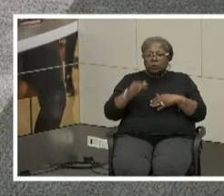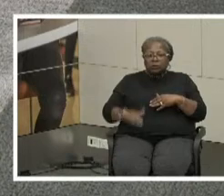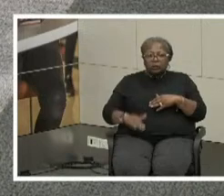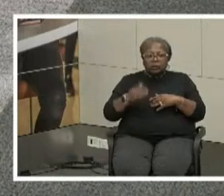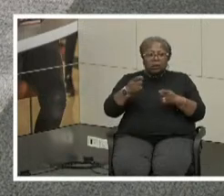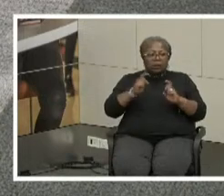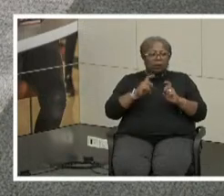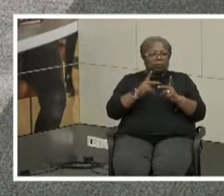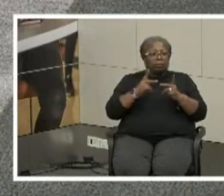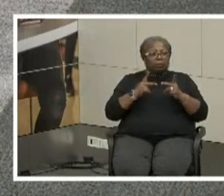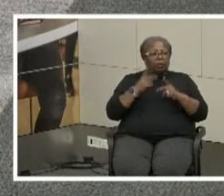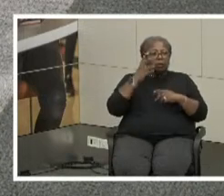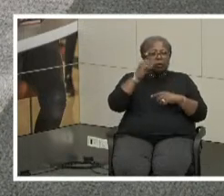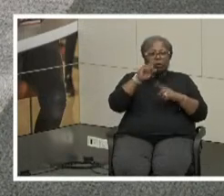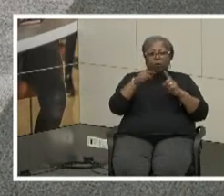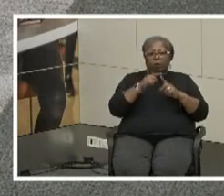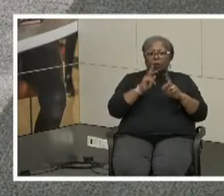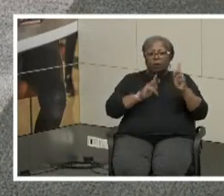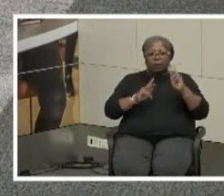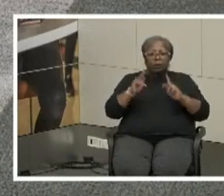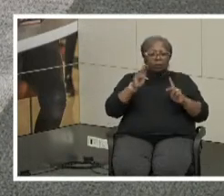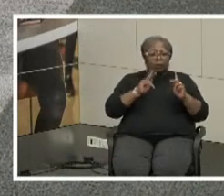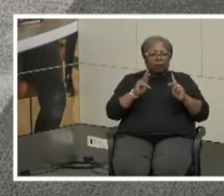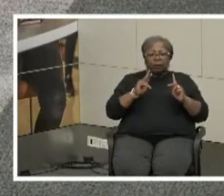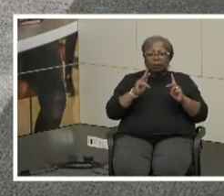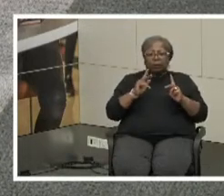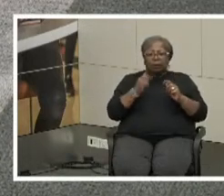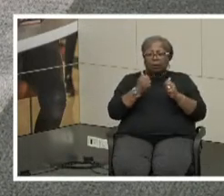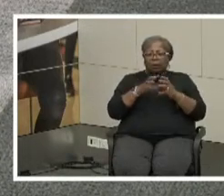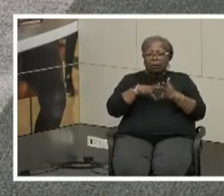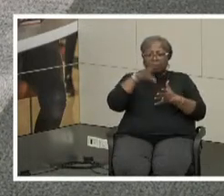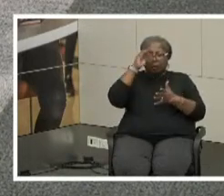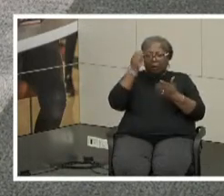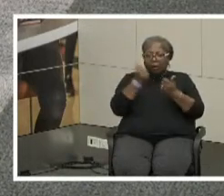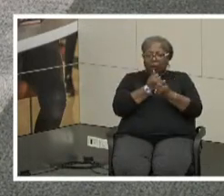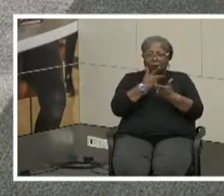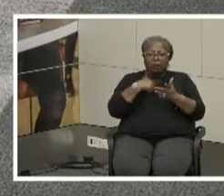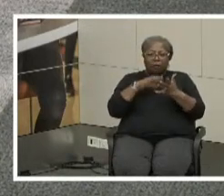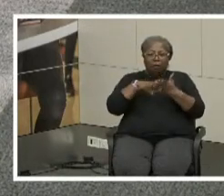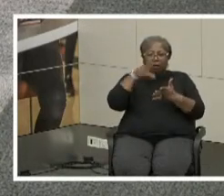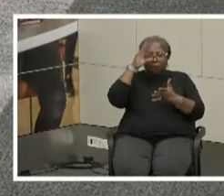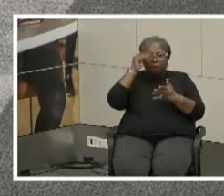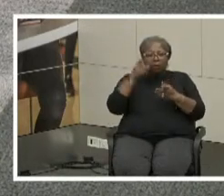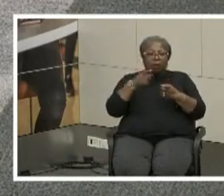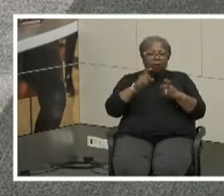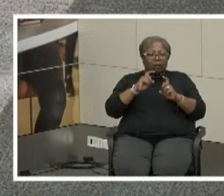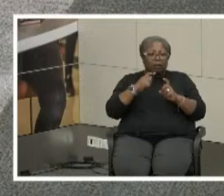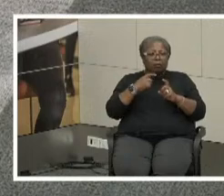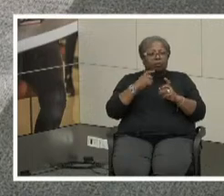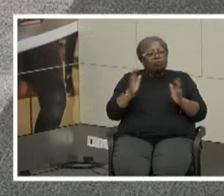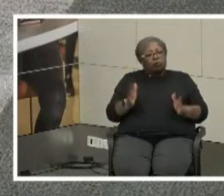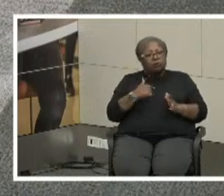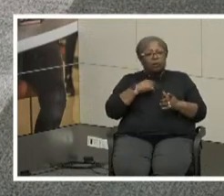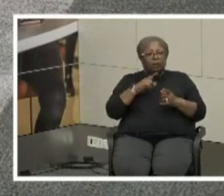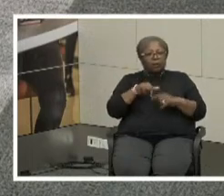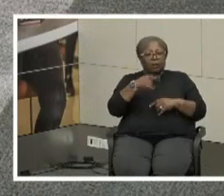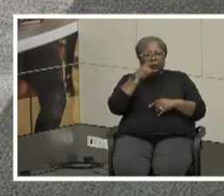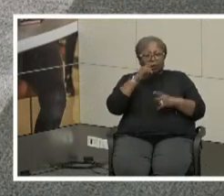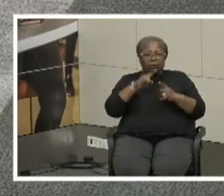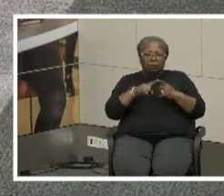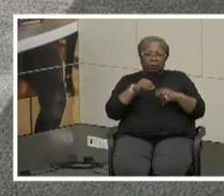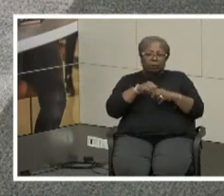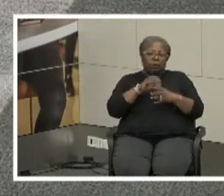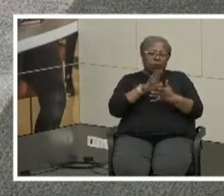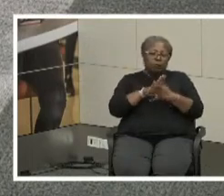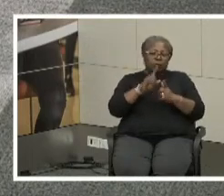gave me a place to go and people who understood me let me learn everything I wanted to learn and gave me name that book which encouraged me and other kids in my